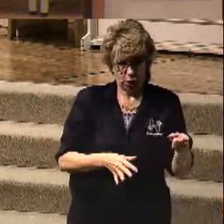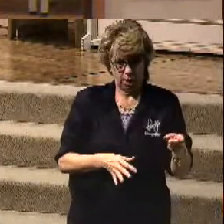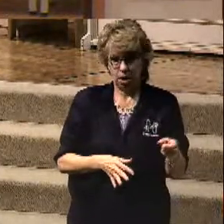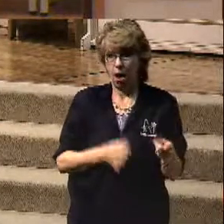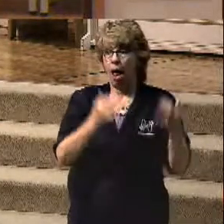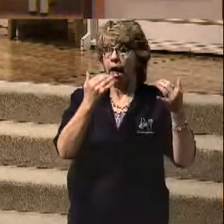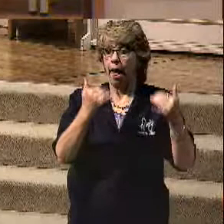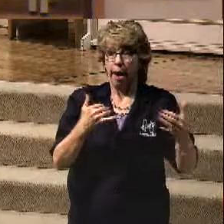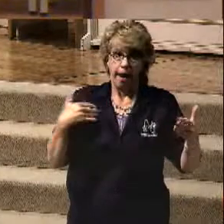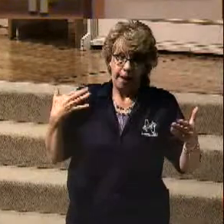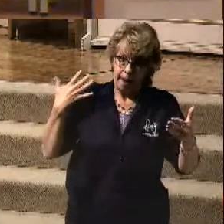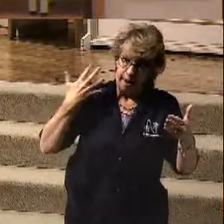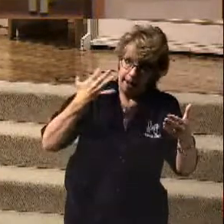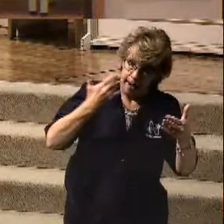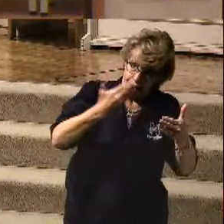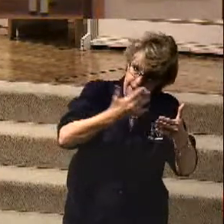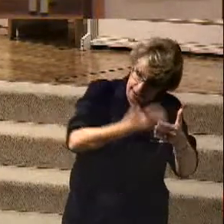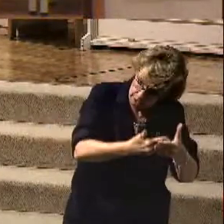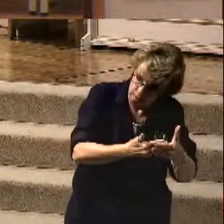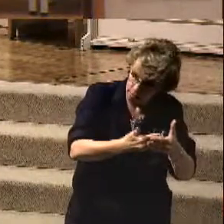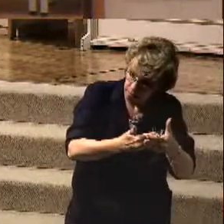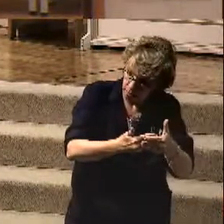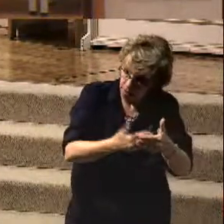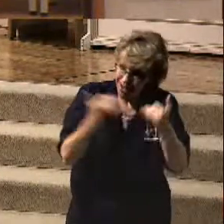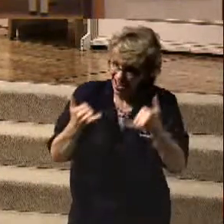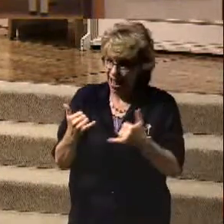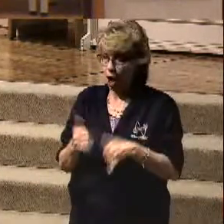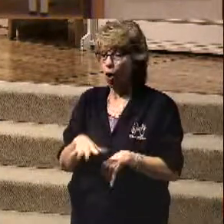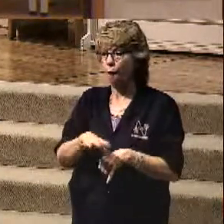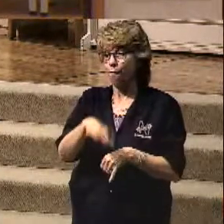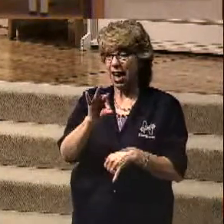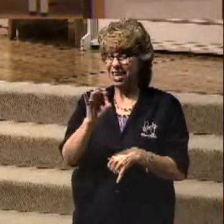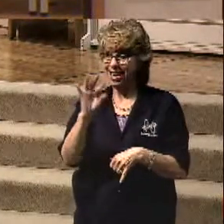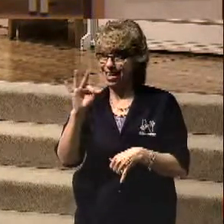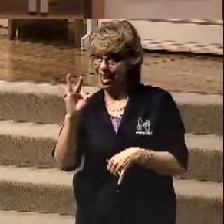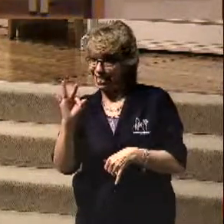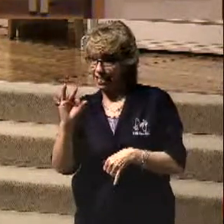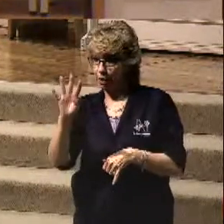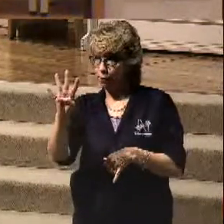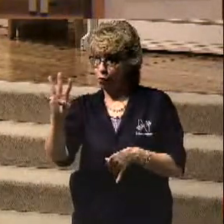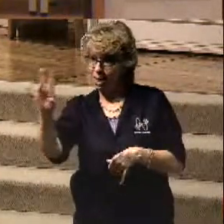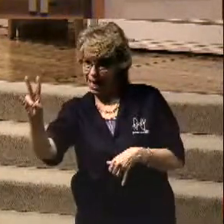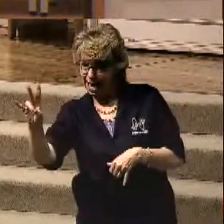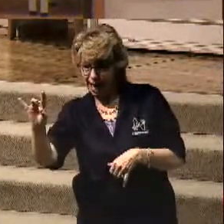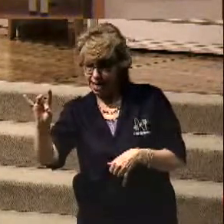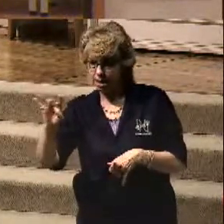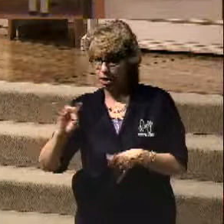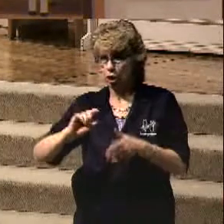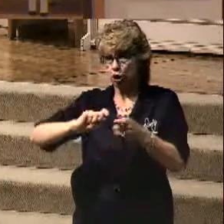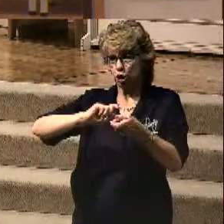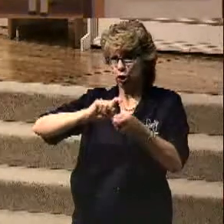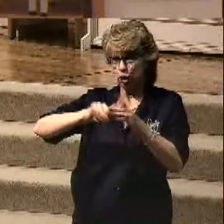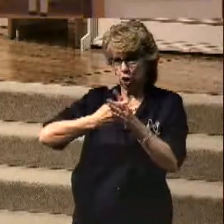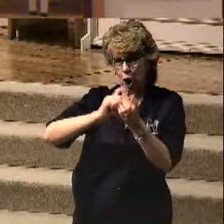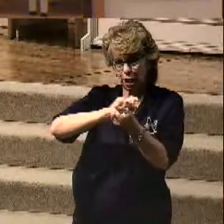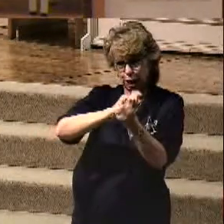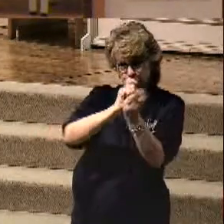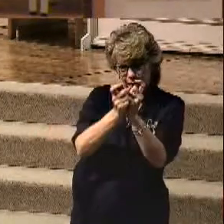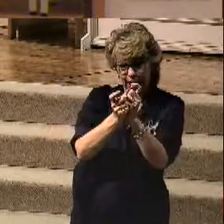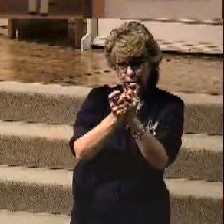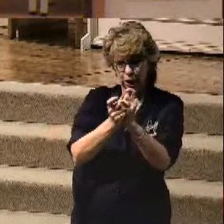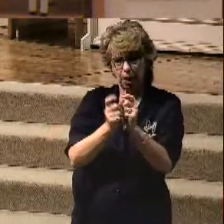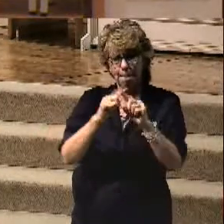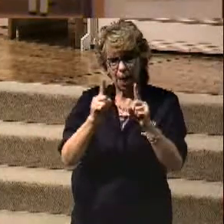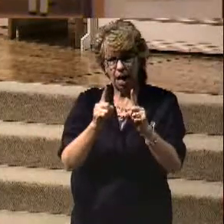Now, we find in 1948, and by the way, it started changing before Israel ever became a nation,